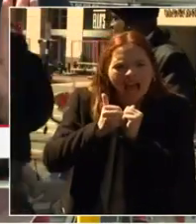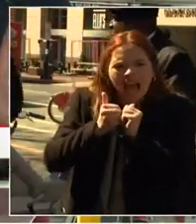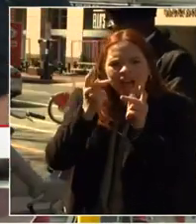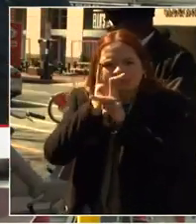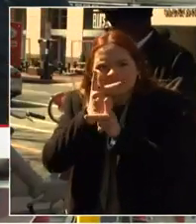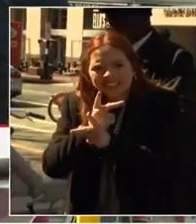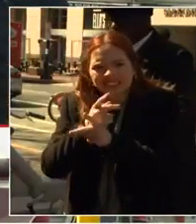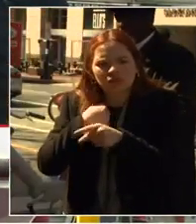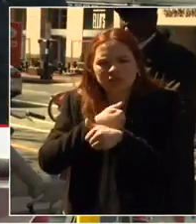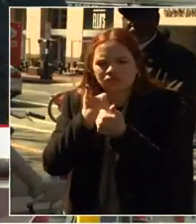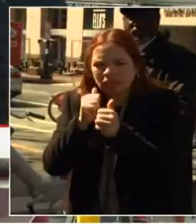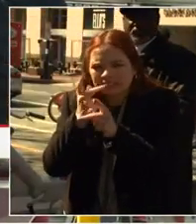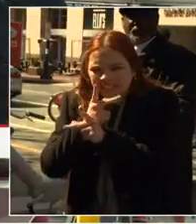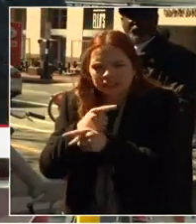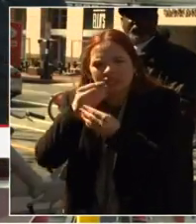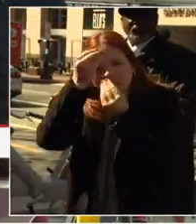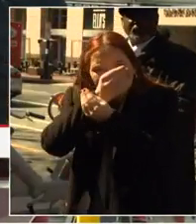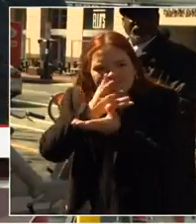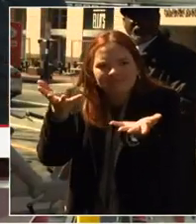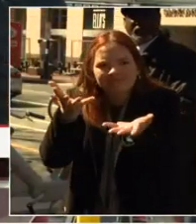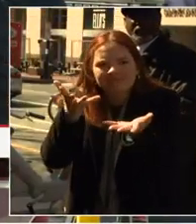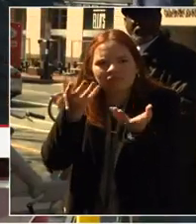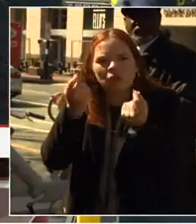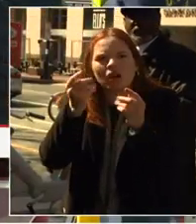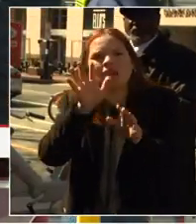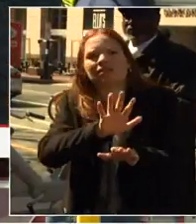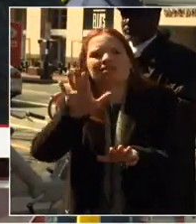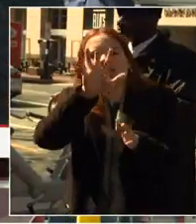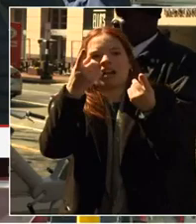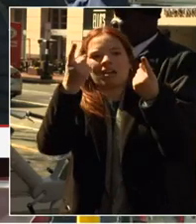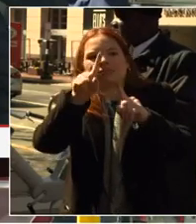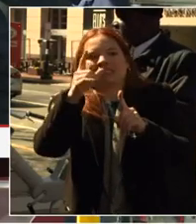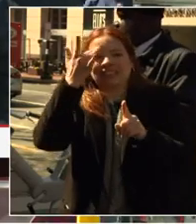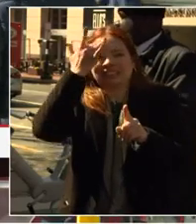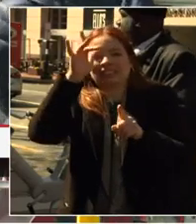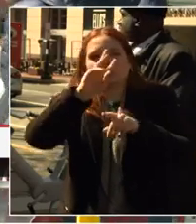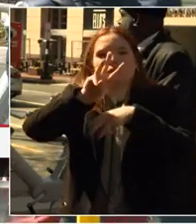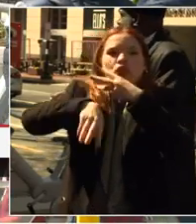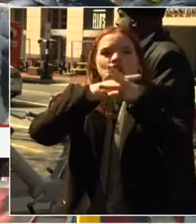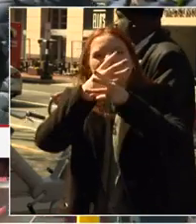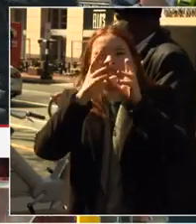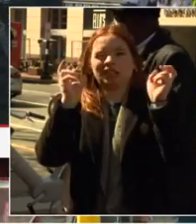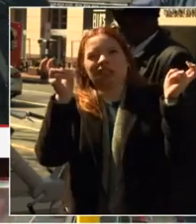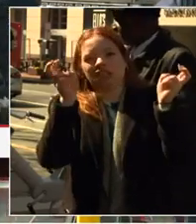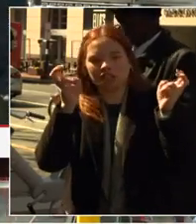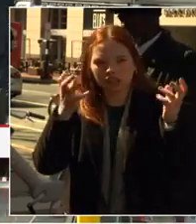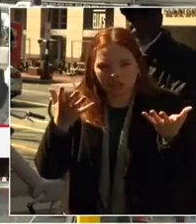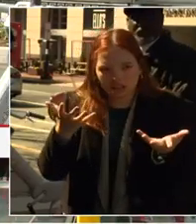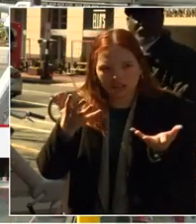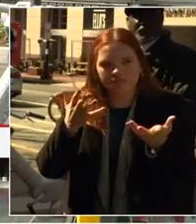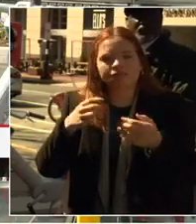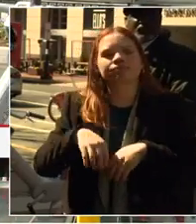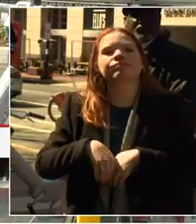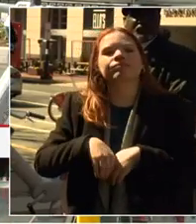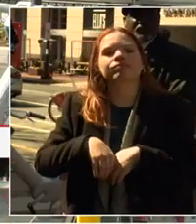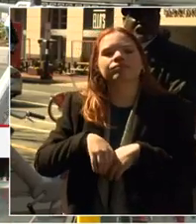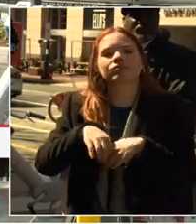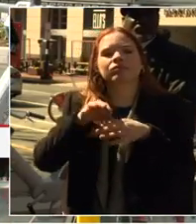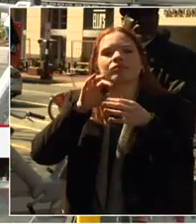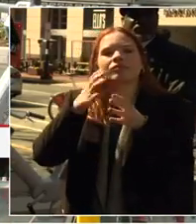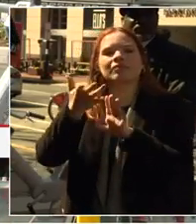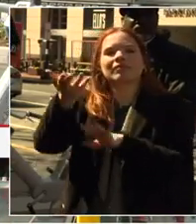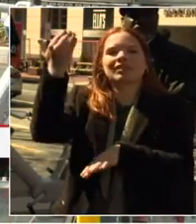about what's out there in the intelligence world related to the former president's